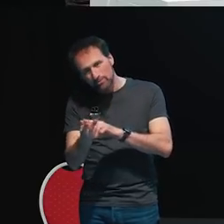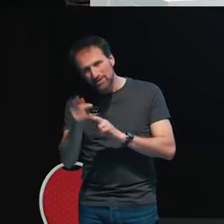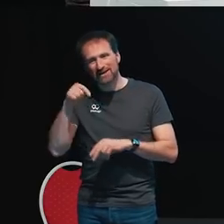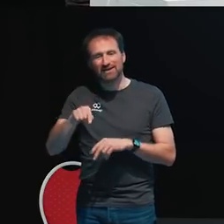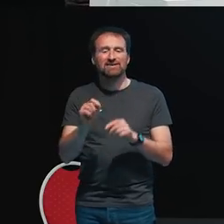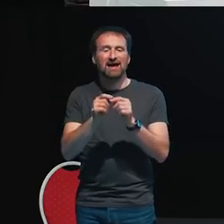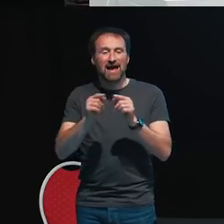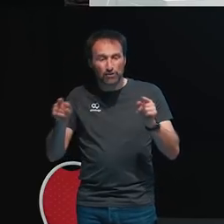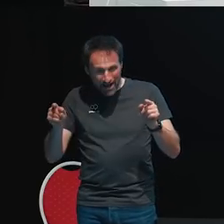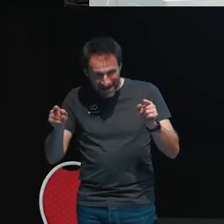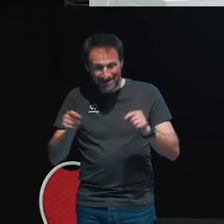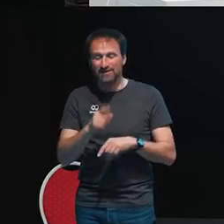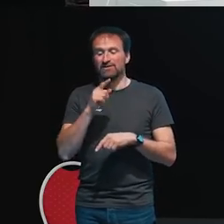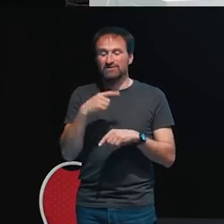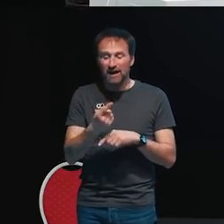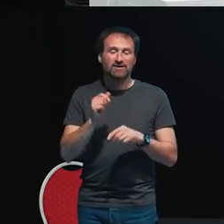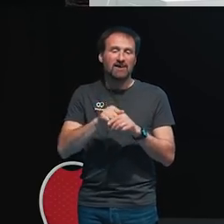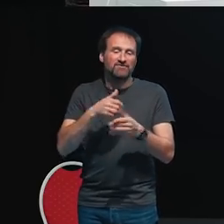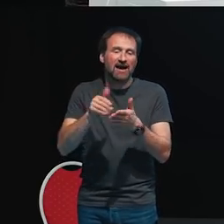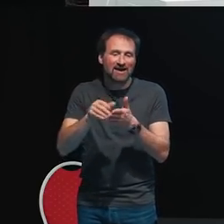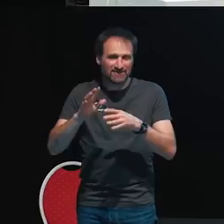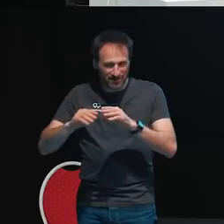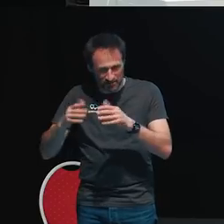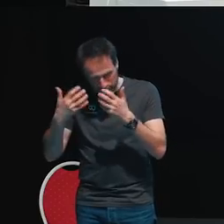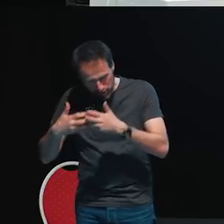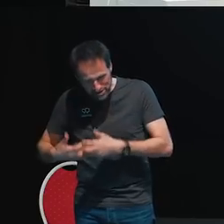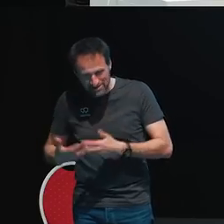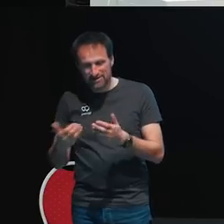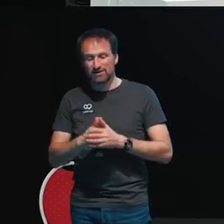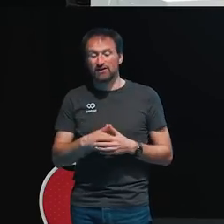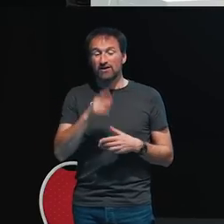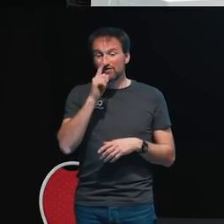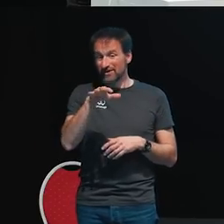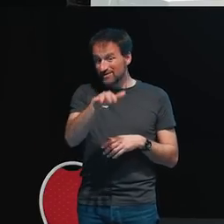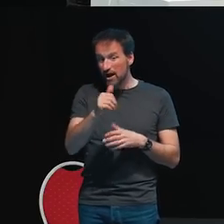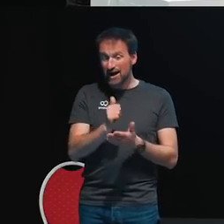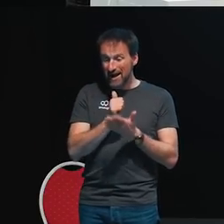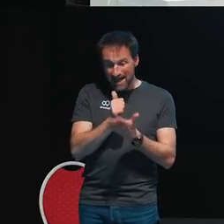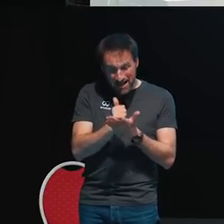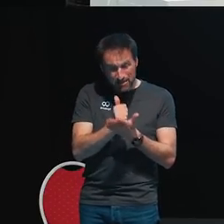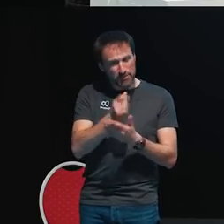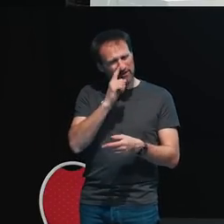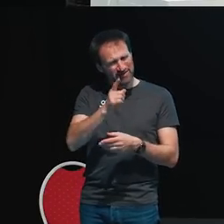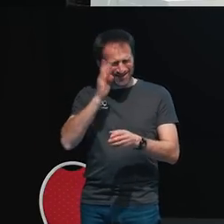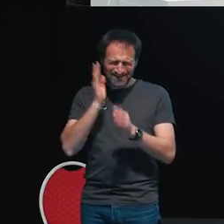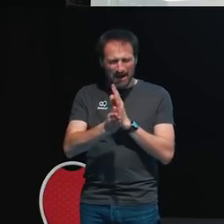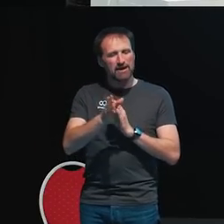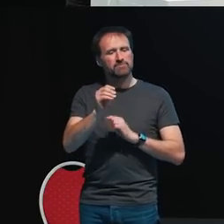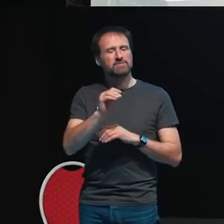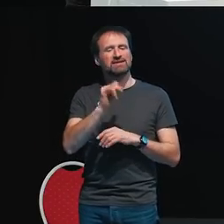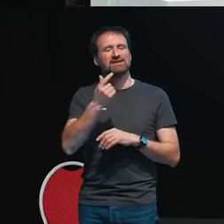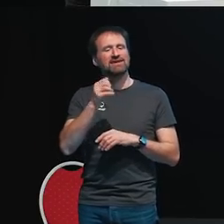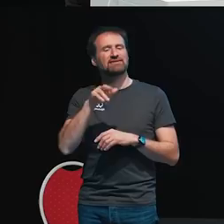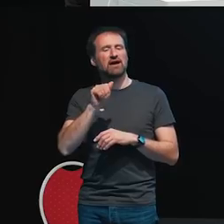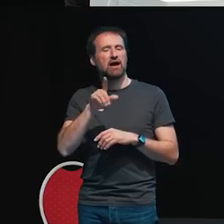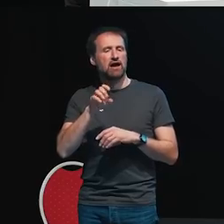can process it further. And if you had actually a helper that worked directly with iterables, you